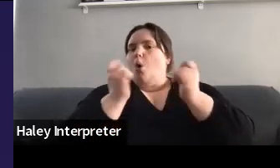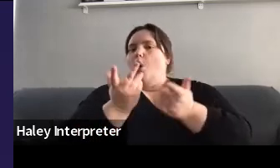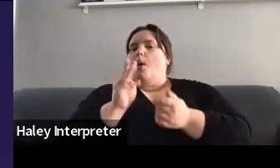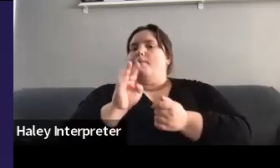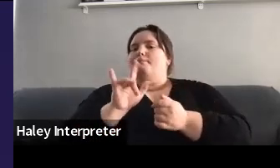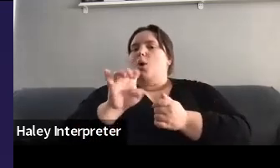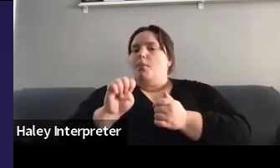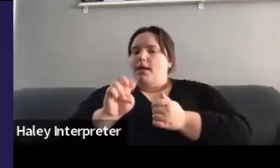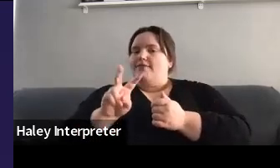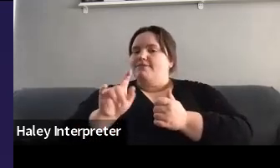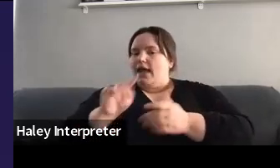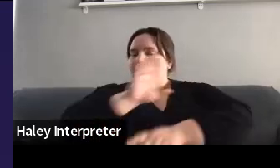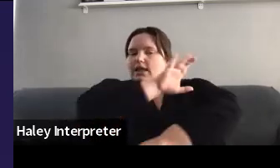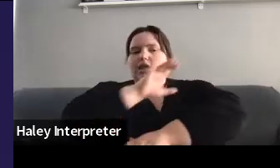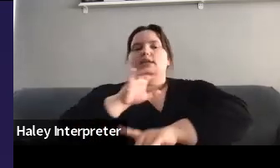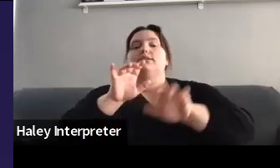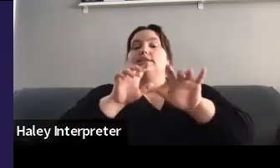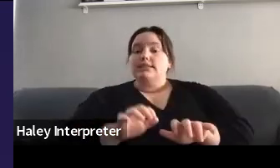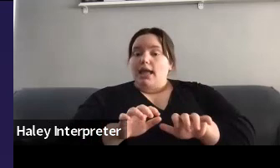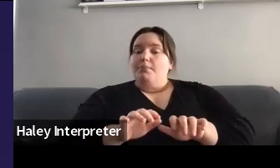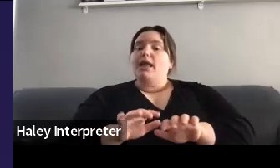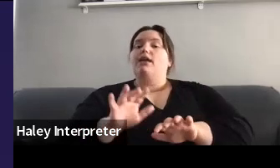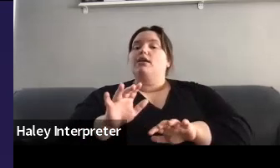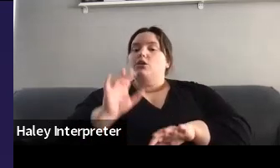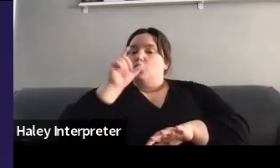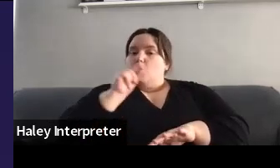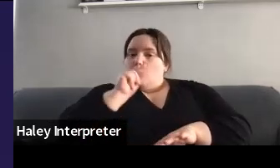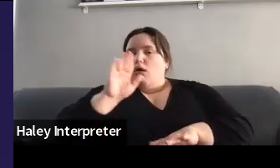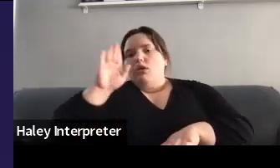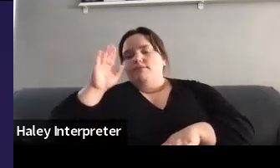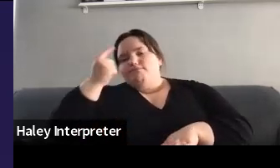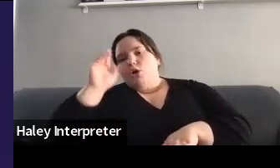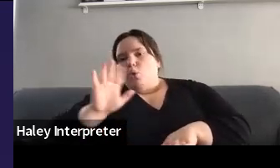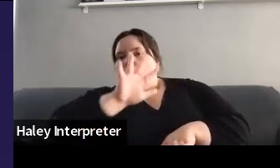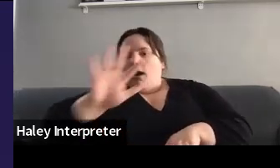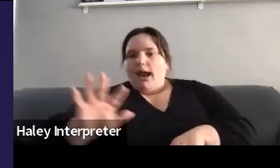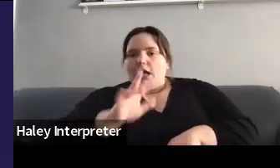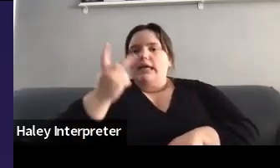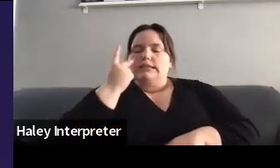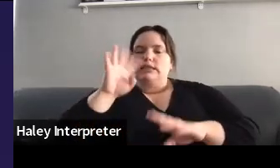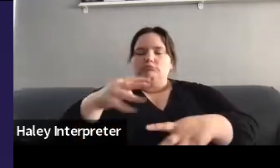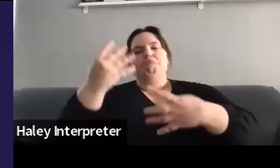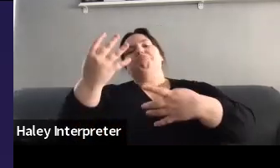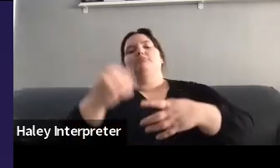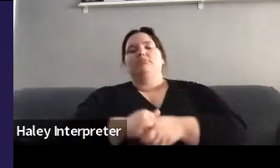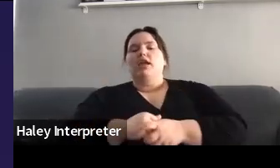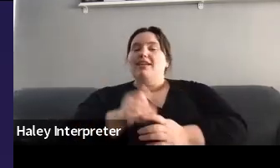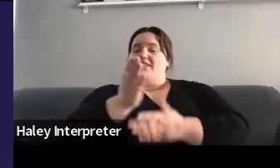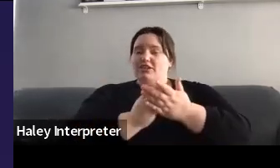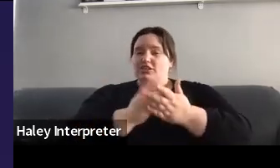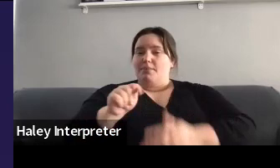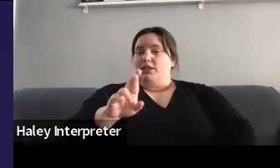in mobile veterinary clinic, your area, and then see what comes up. There is some in the Tri-County